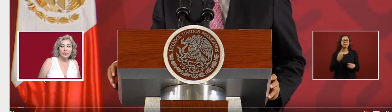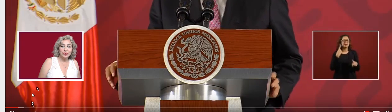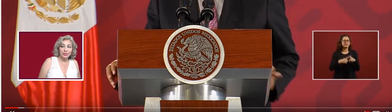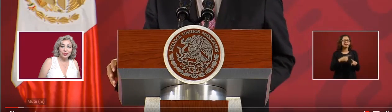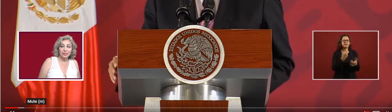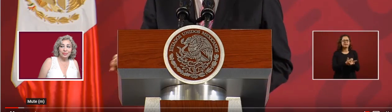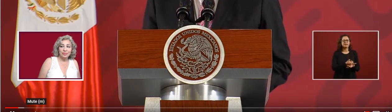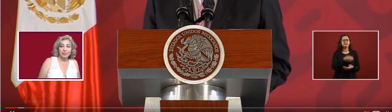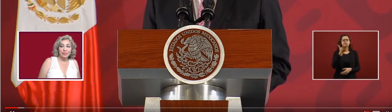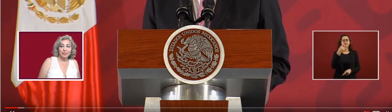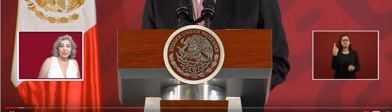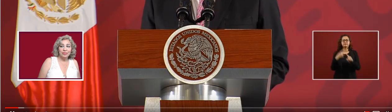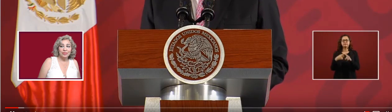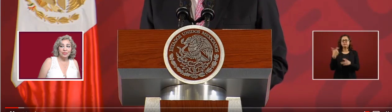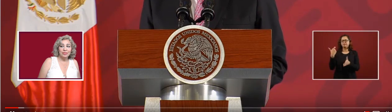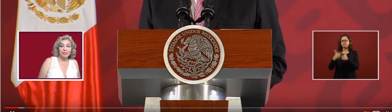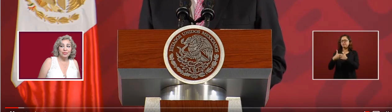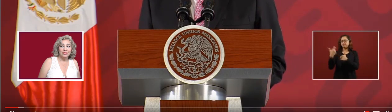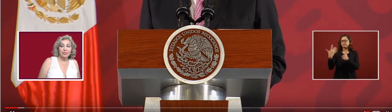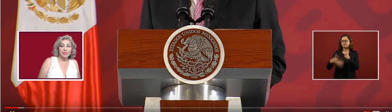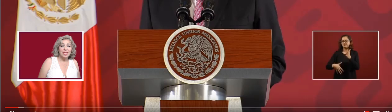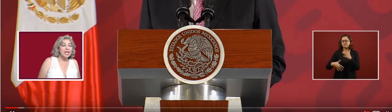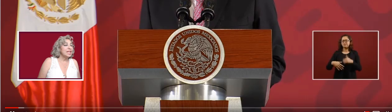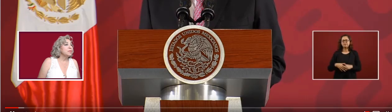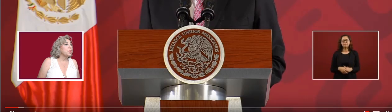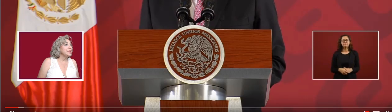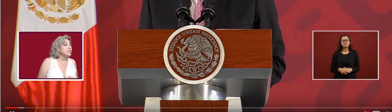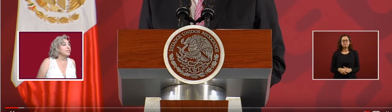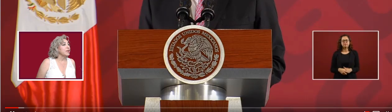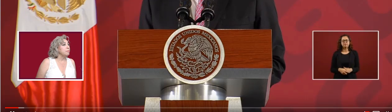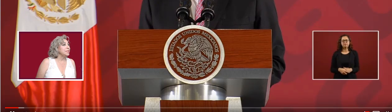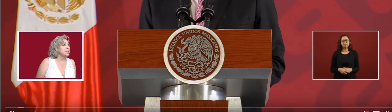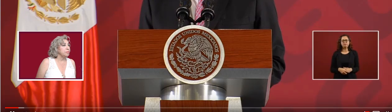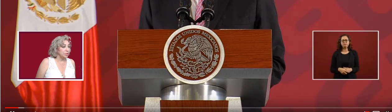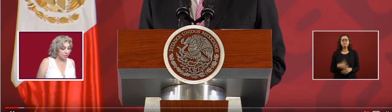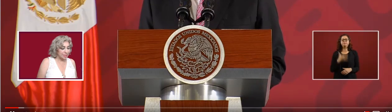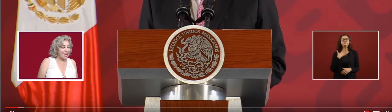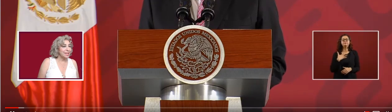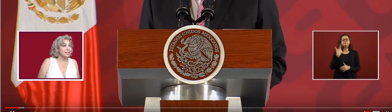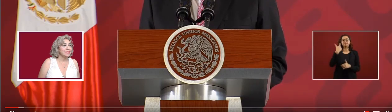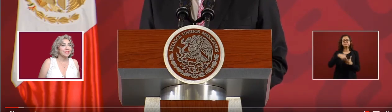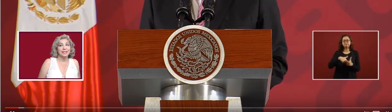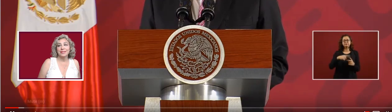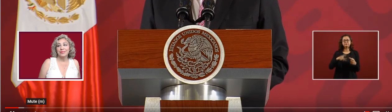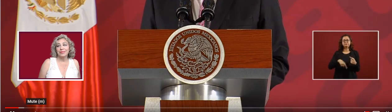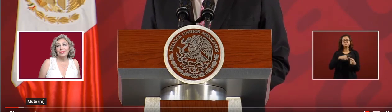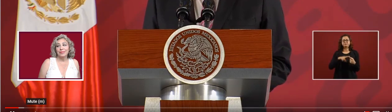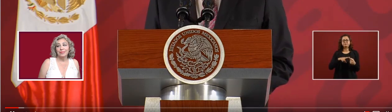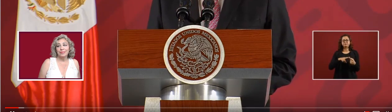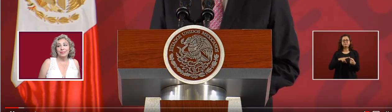in the prices of combustibles gas